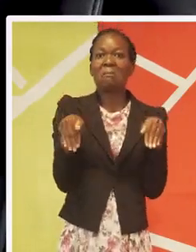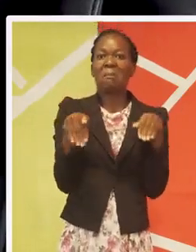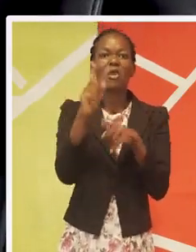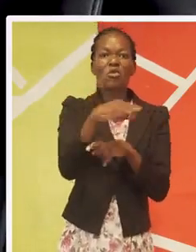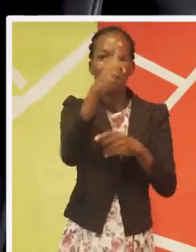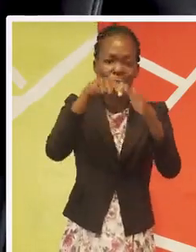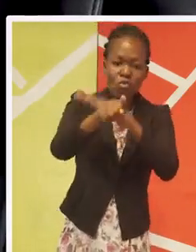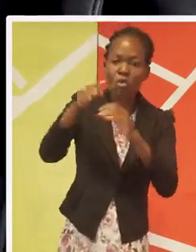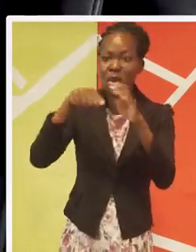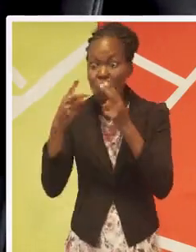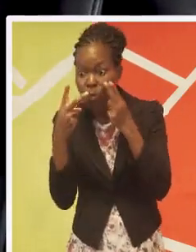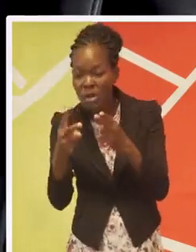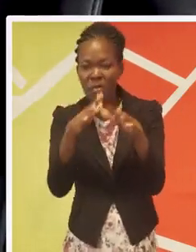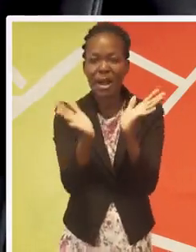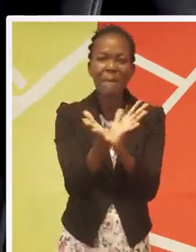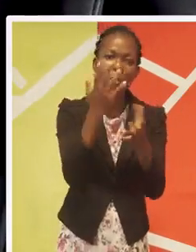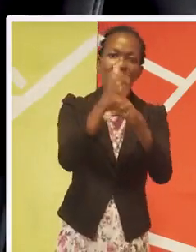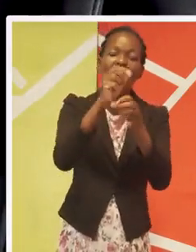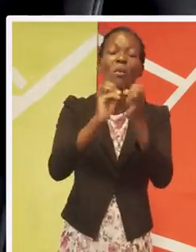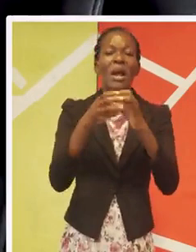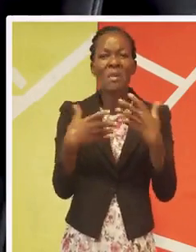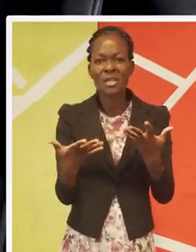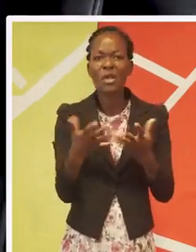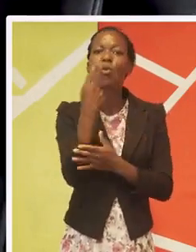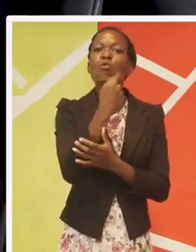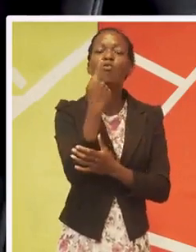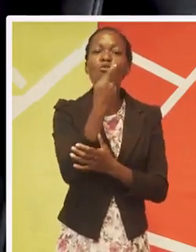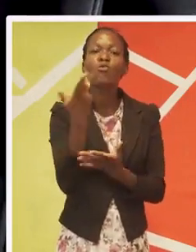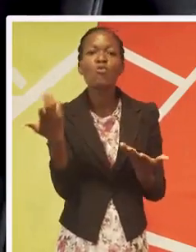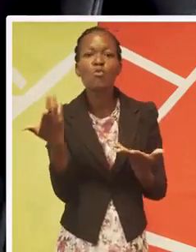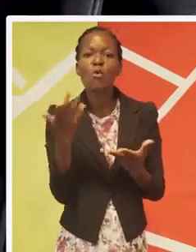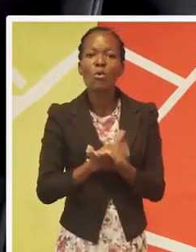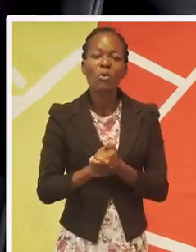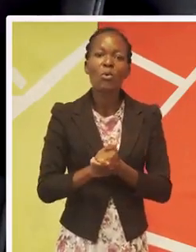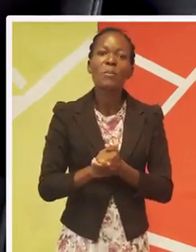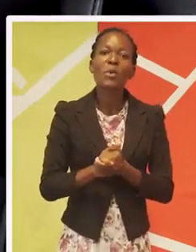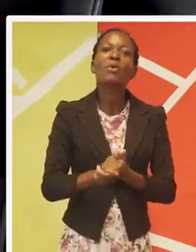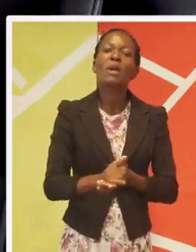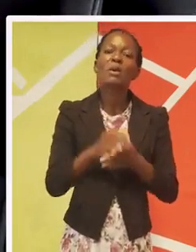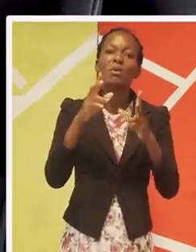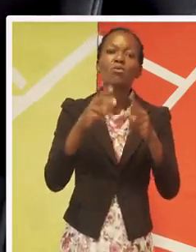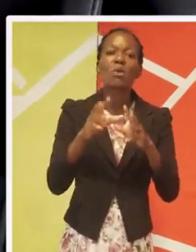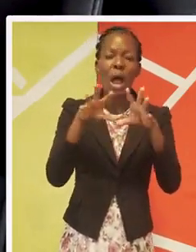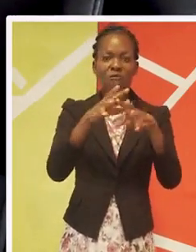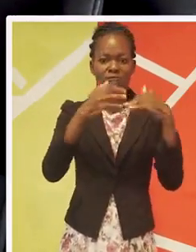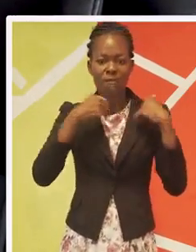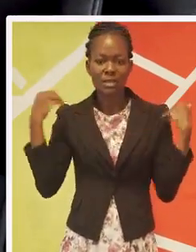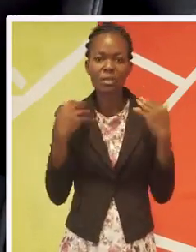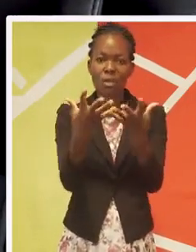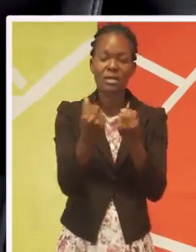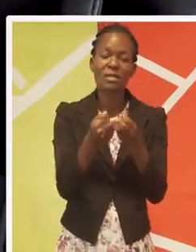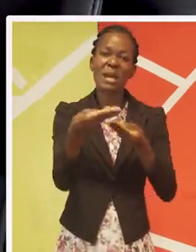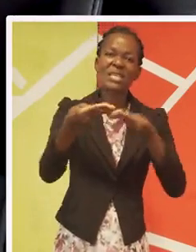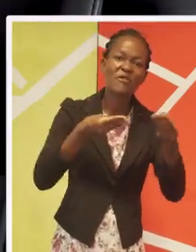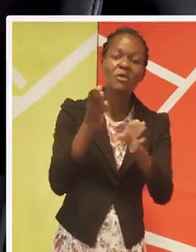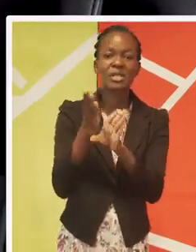not interfering and delivering public services, who is going to be able to access these services? Can poor people